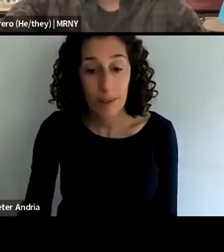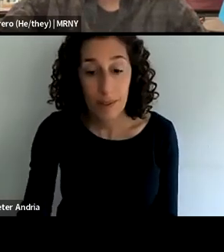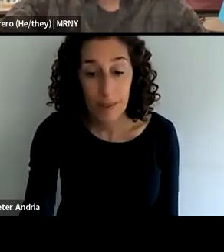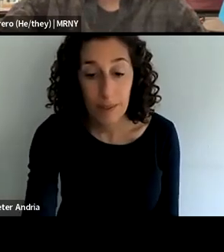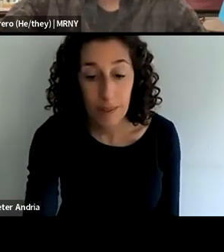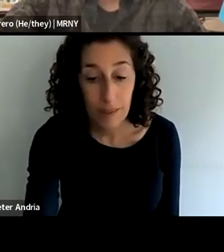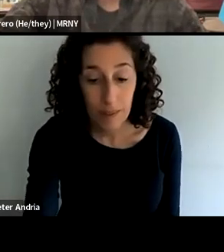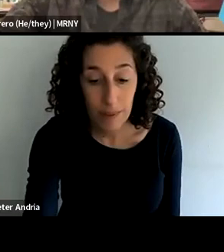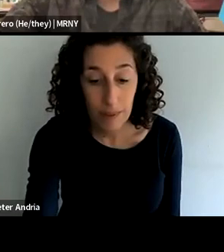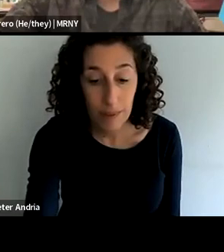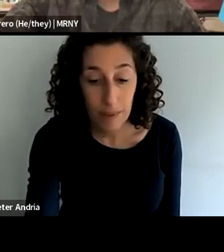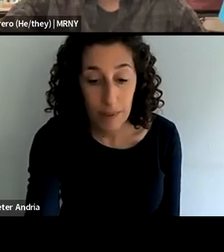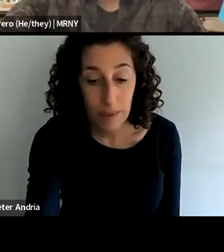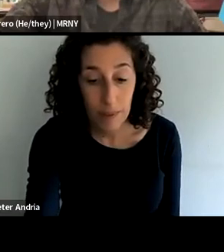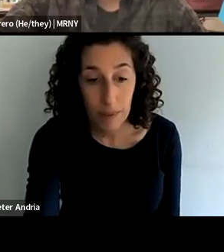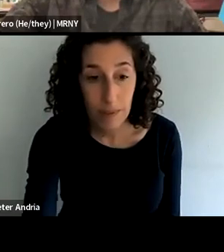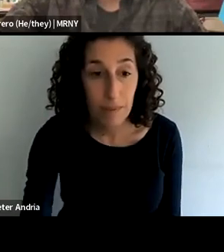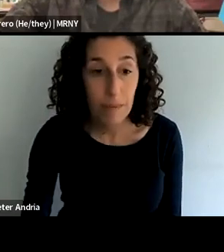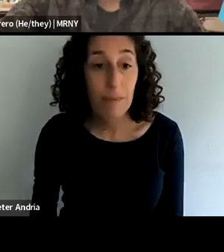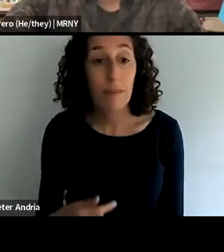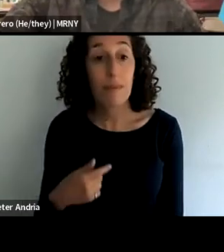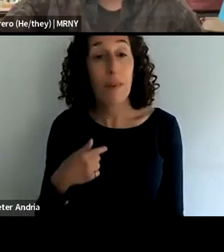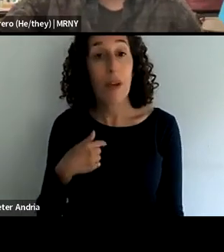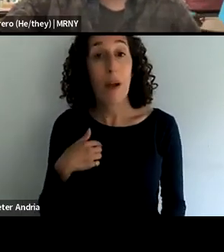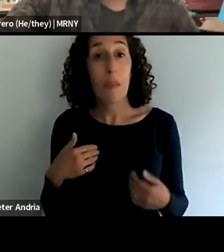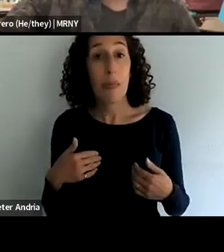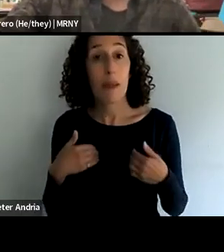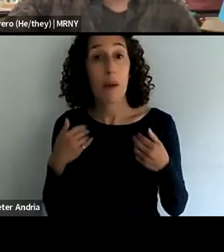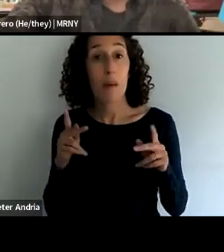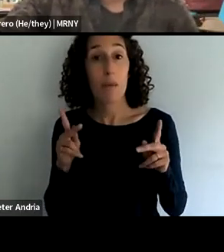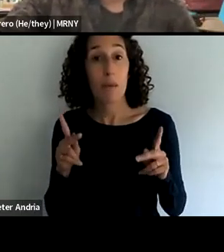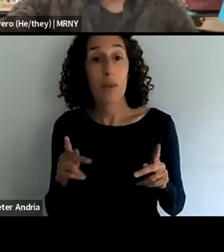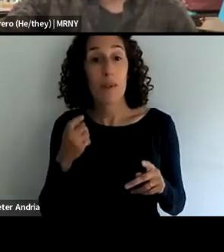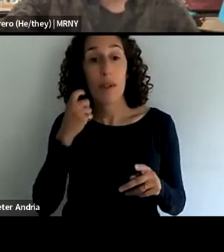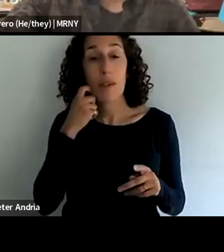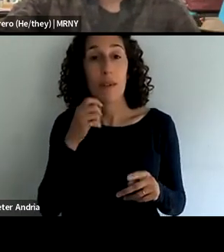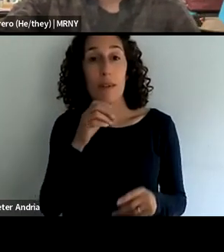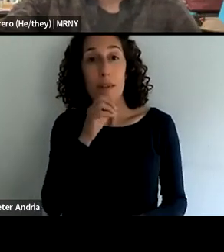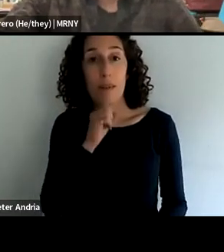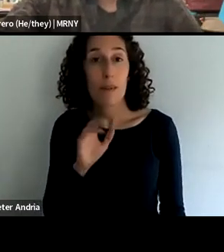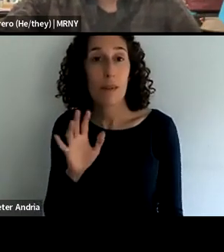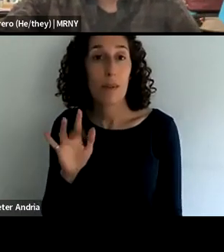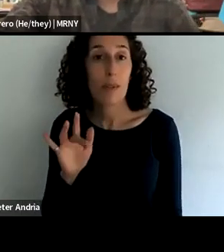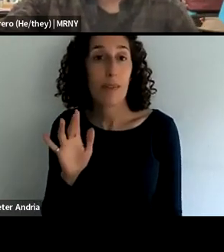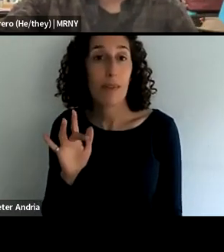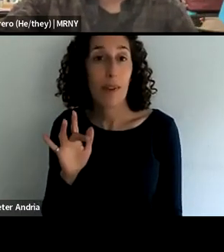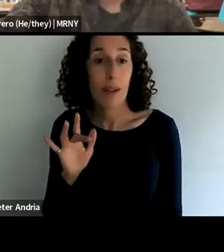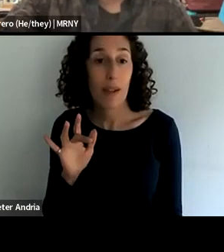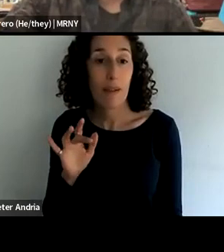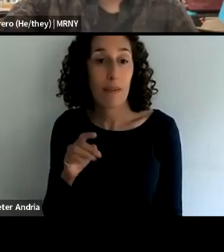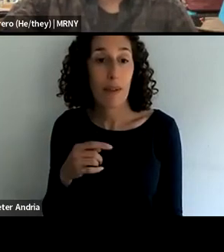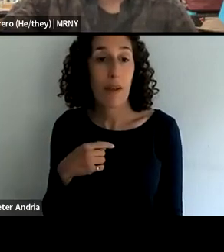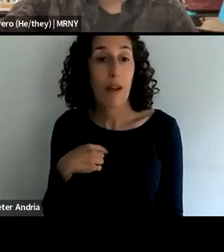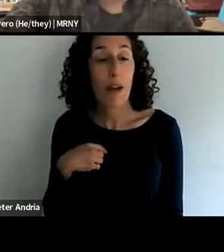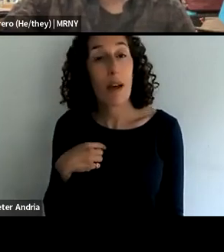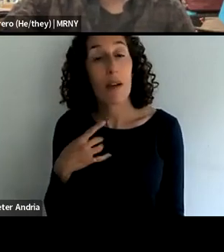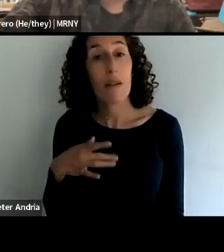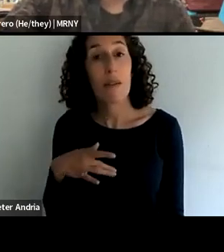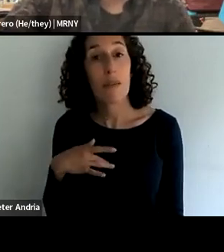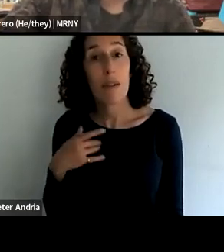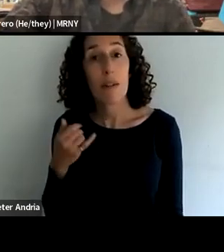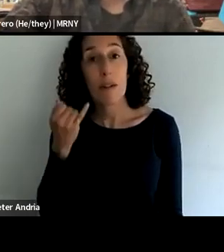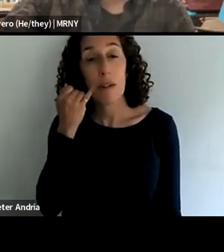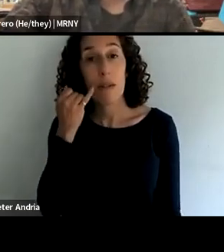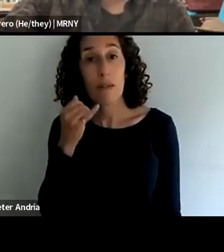Yes, I still am a young person. I turned 25 this year. I consider anyone under the age of 25,